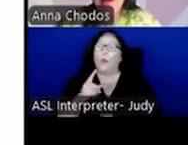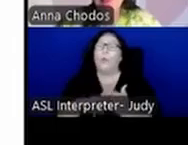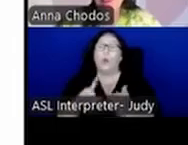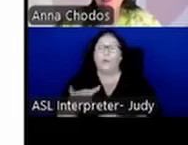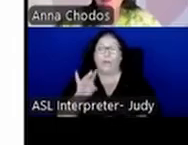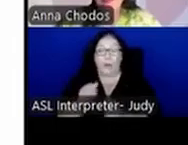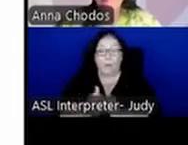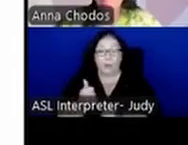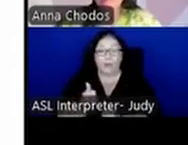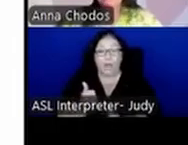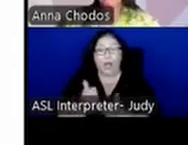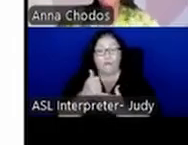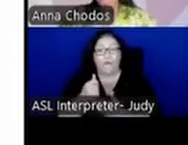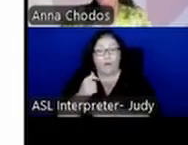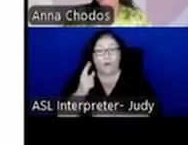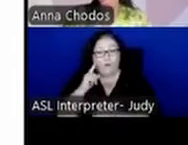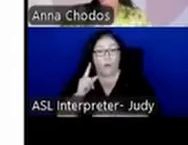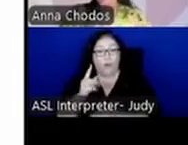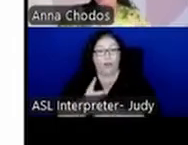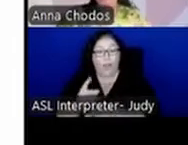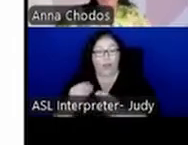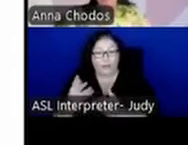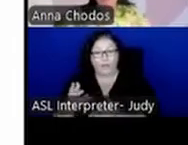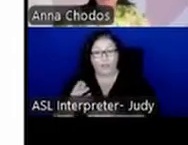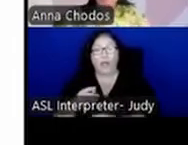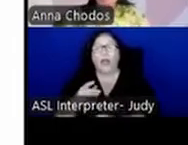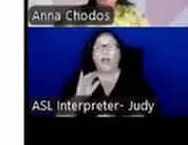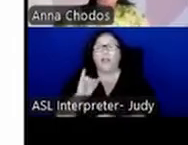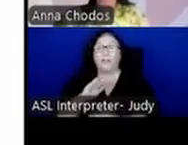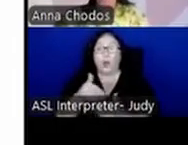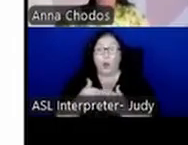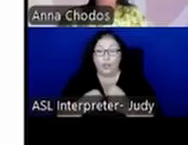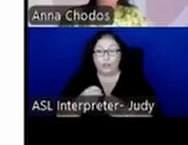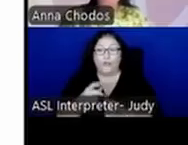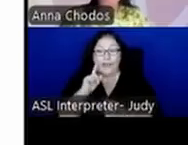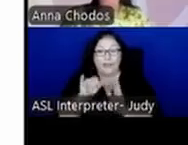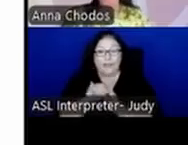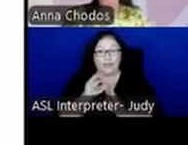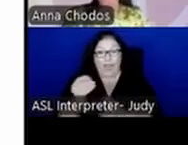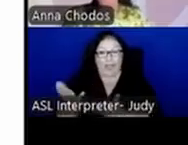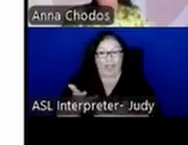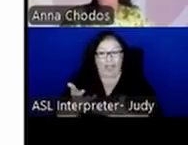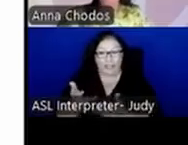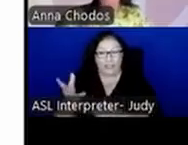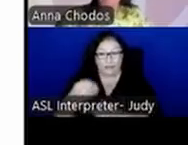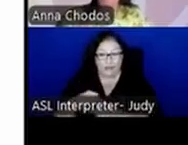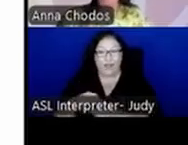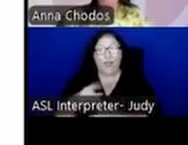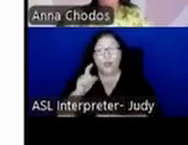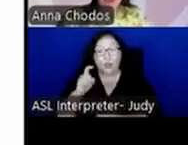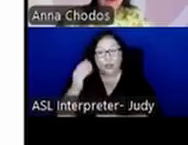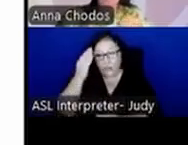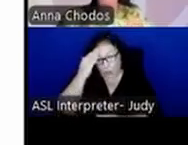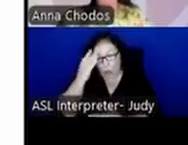like, identifying and engaging them, is like, you need to know some of what they probably need to support. So in general, I don't have one